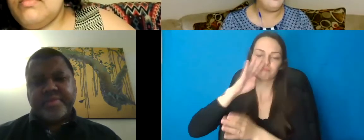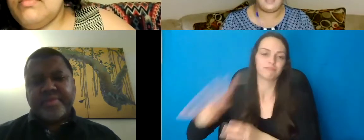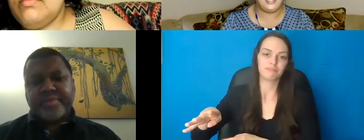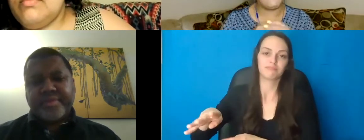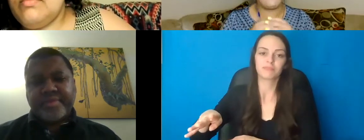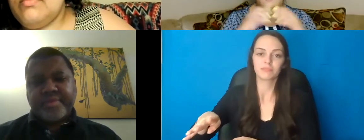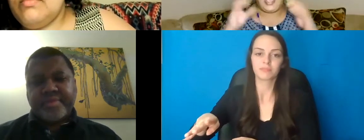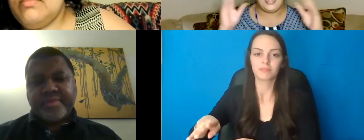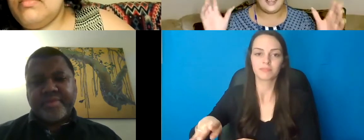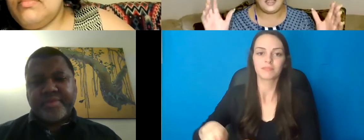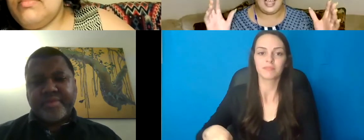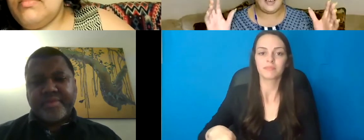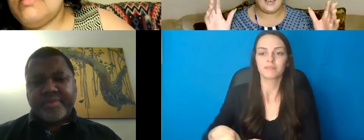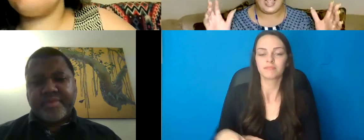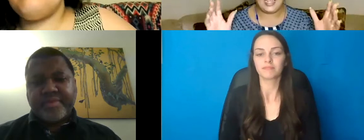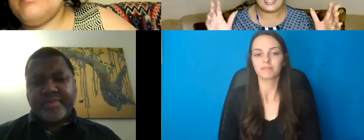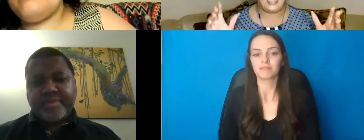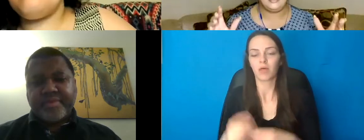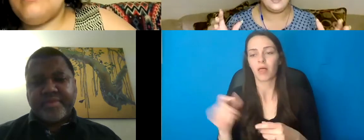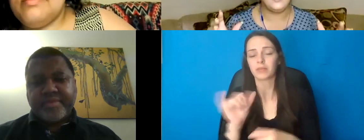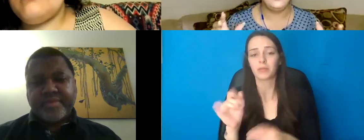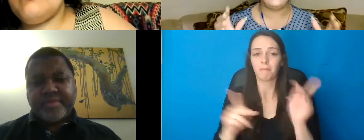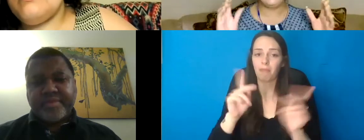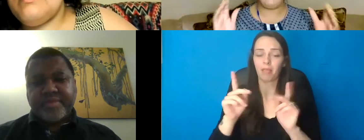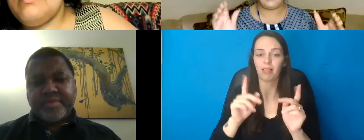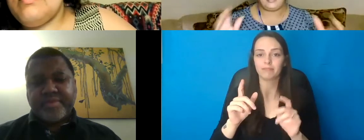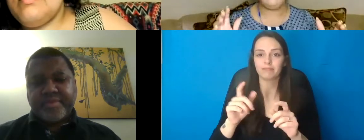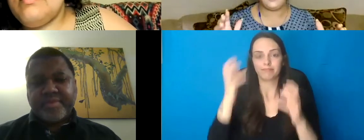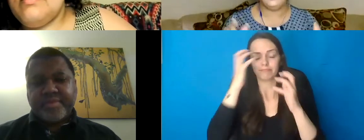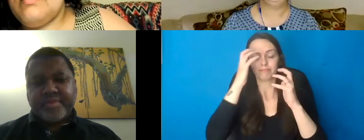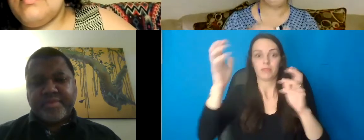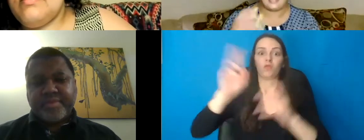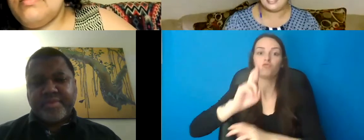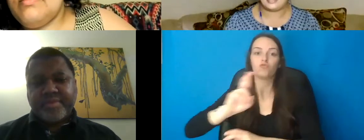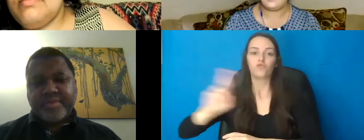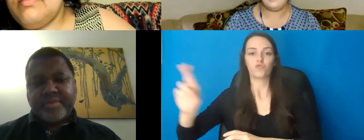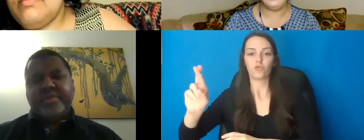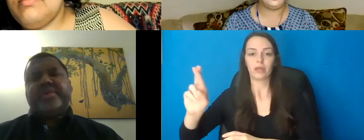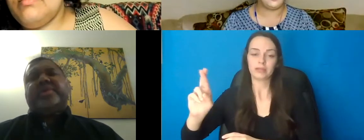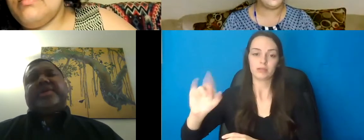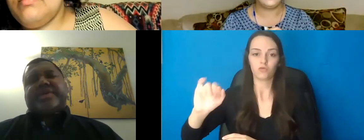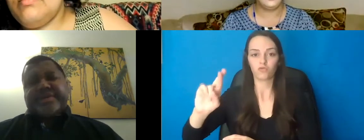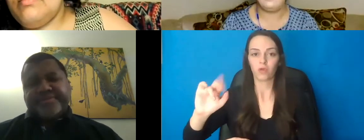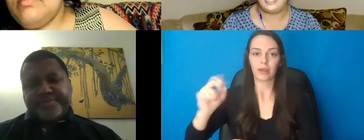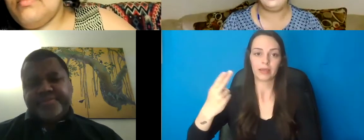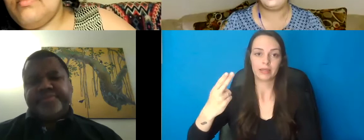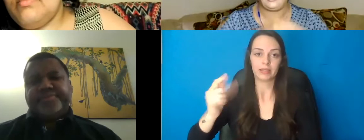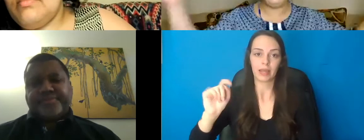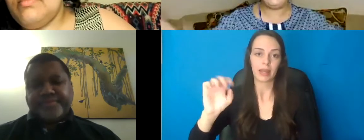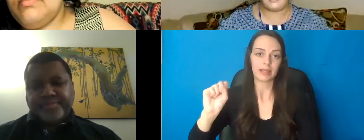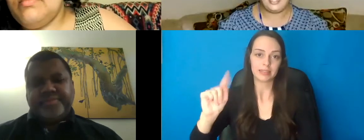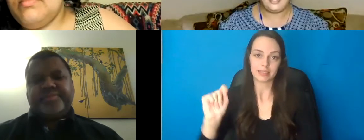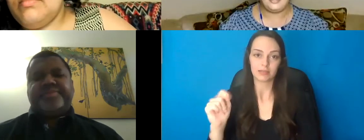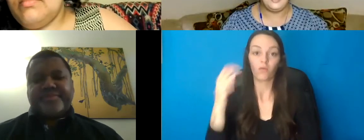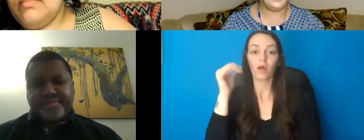by radical rightists that the reason why we have COVID is because the queer people. We've changed the